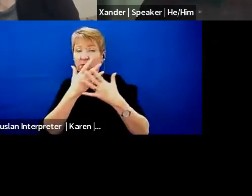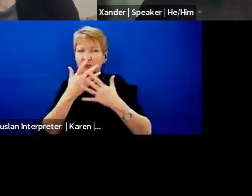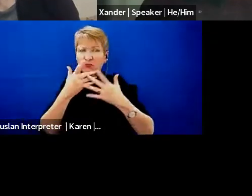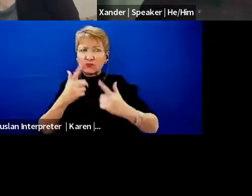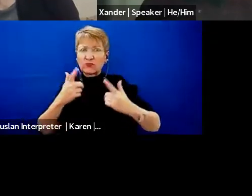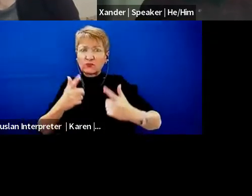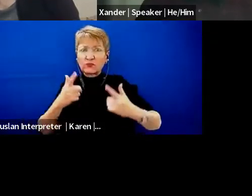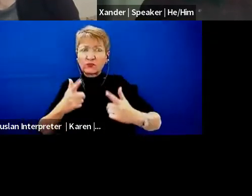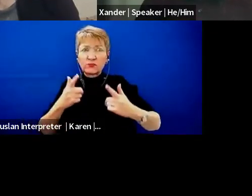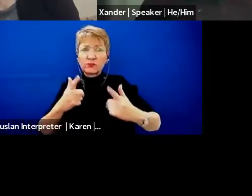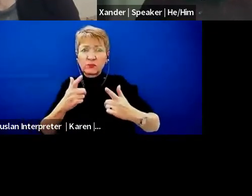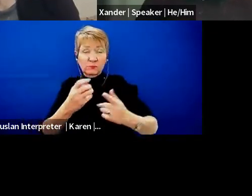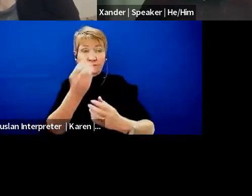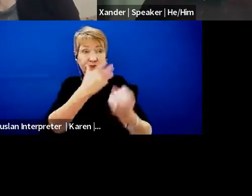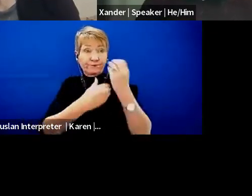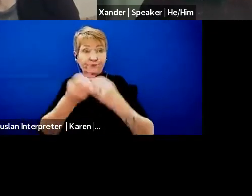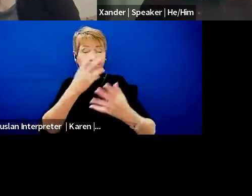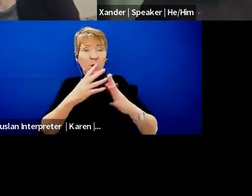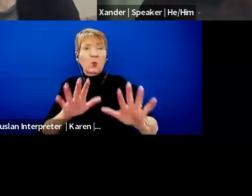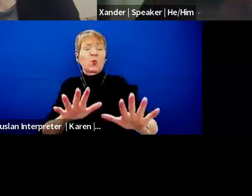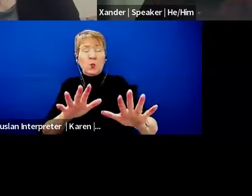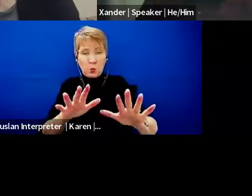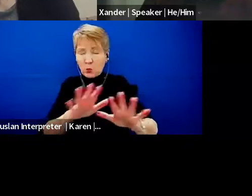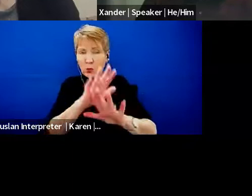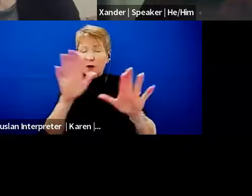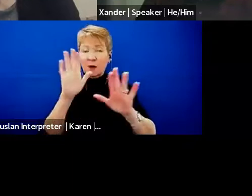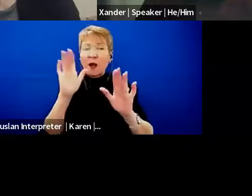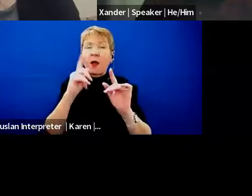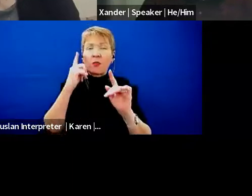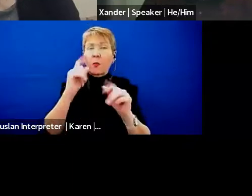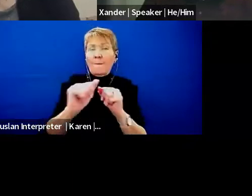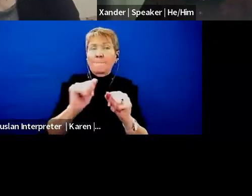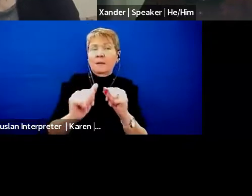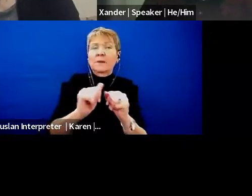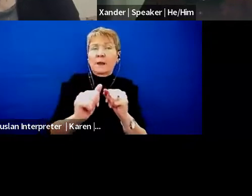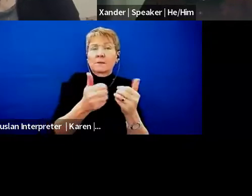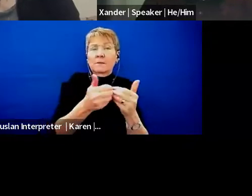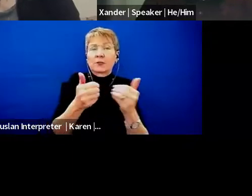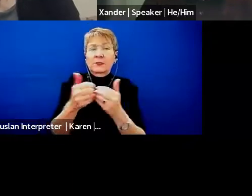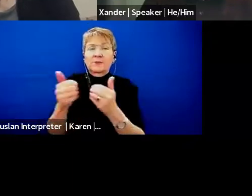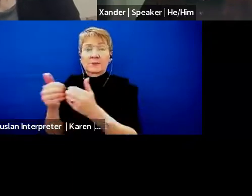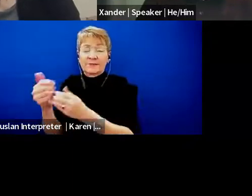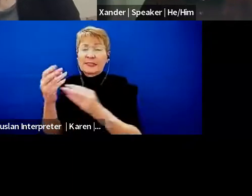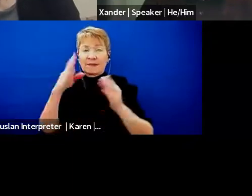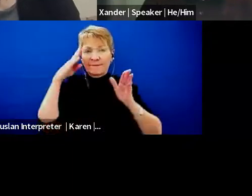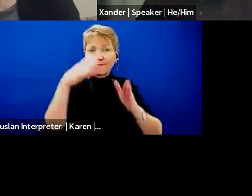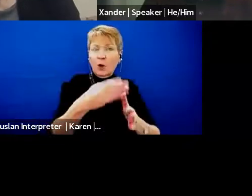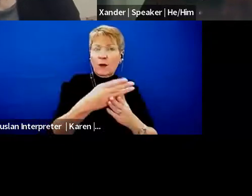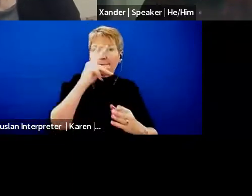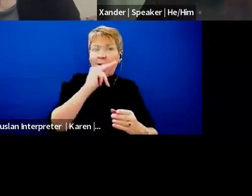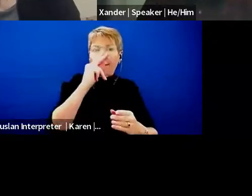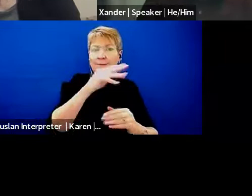of information. So the idea is that we are breaking down some of those early childhood